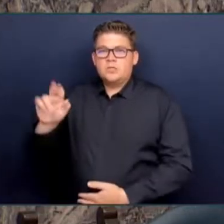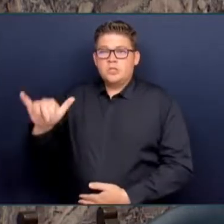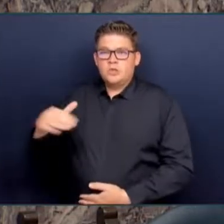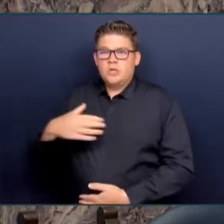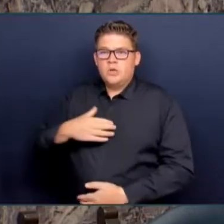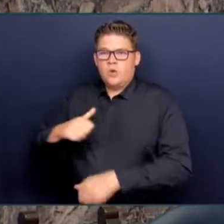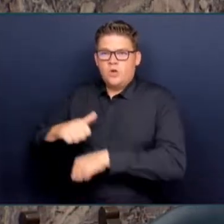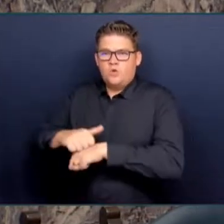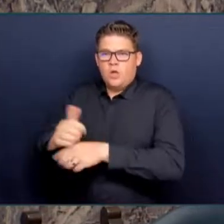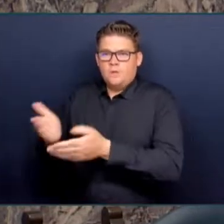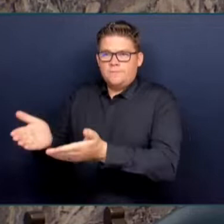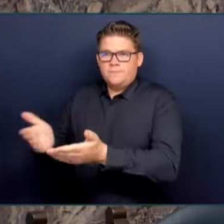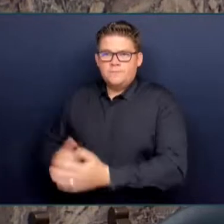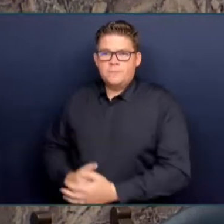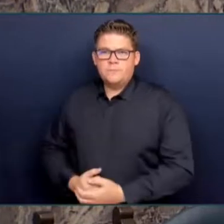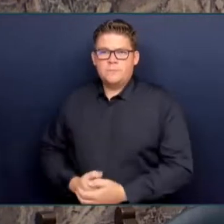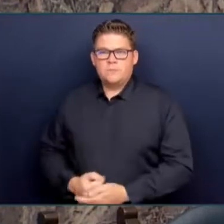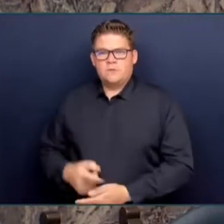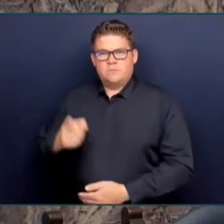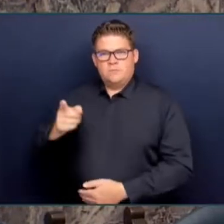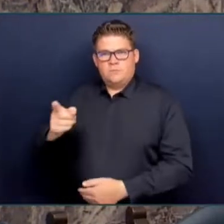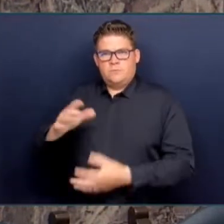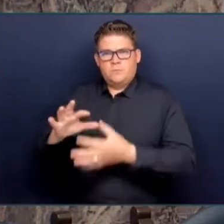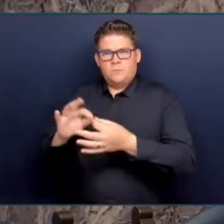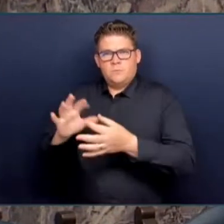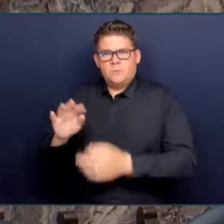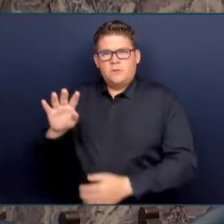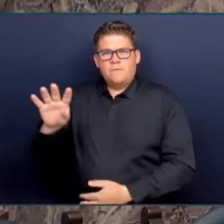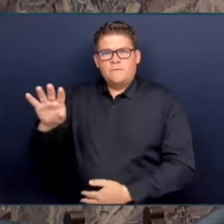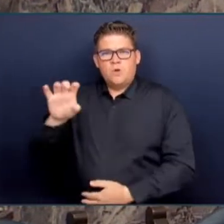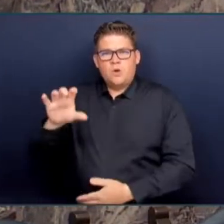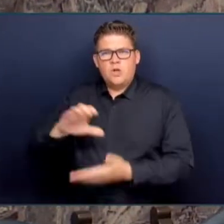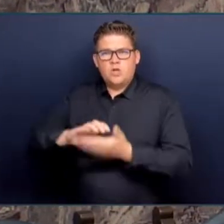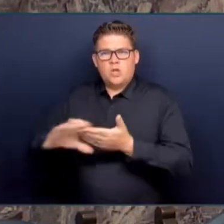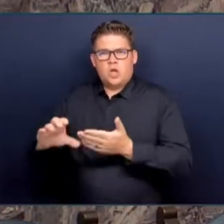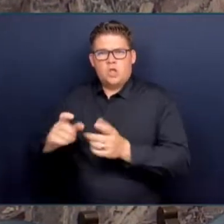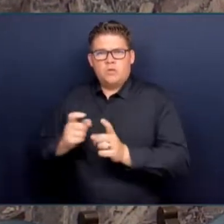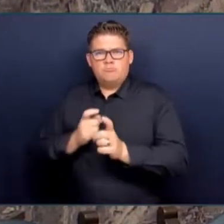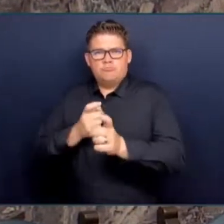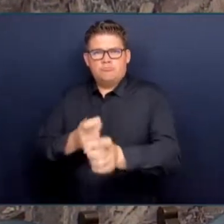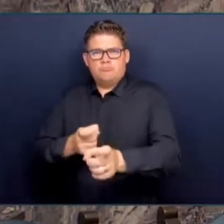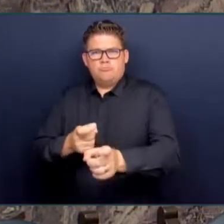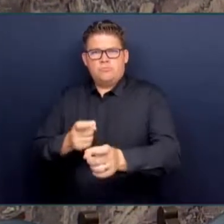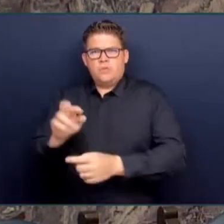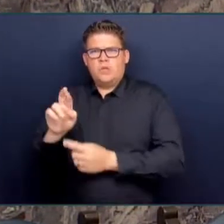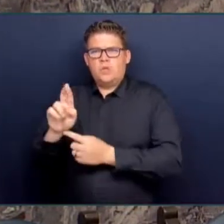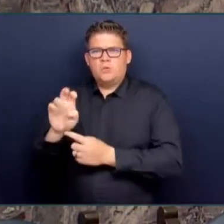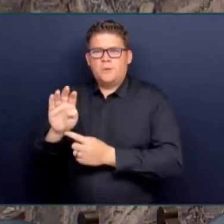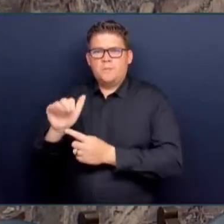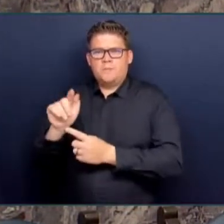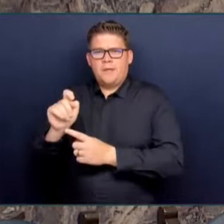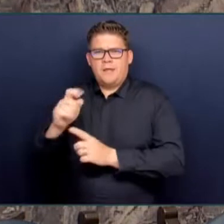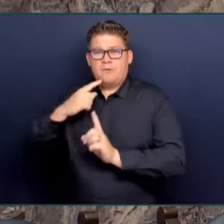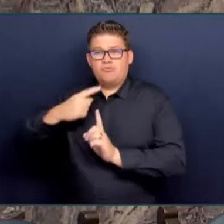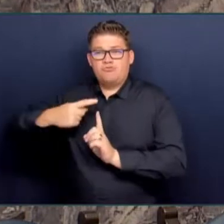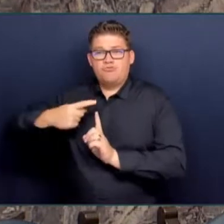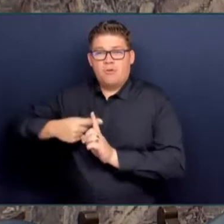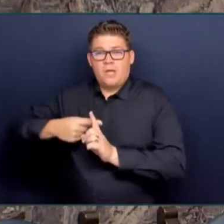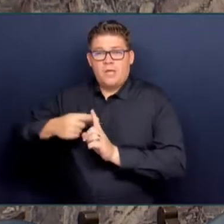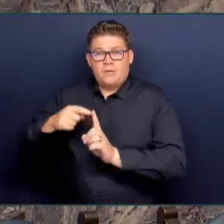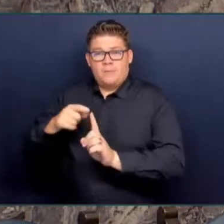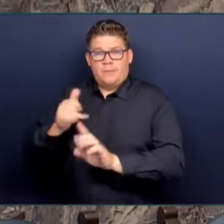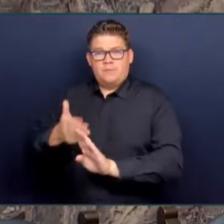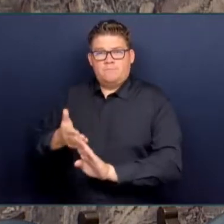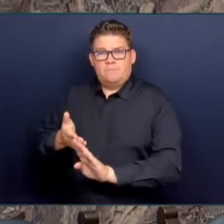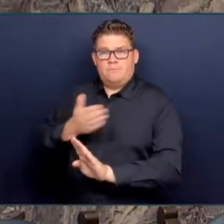renter's rebate was before Budget Day. And he said, and I quote, "We're working on it," end quote. But after